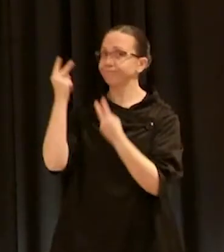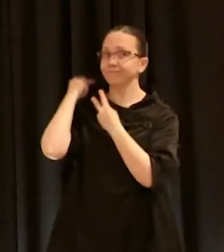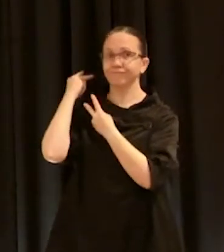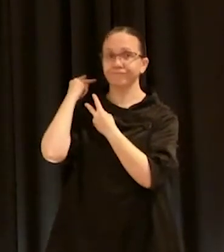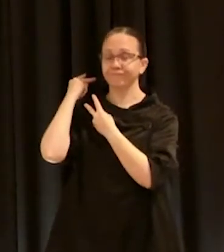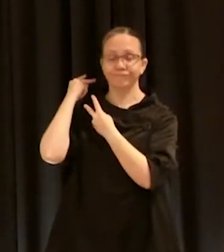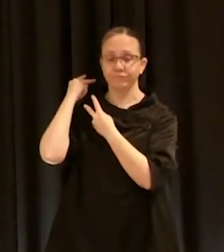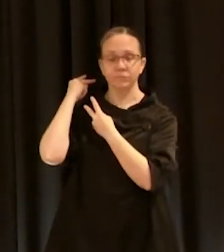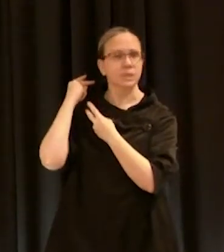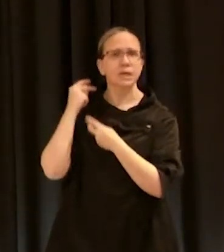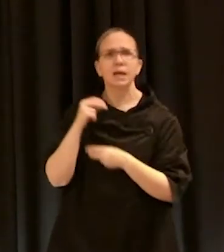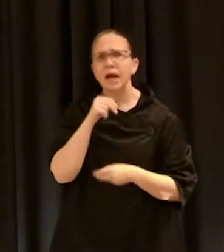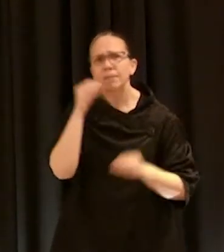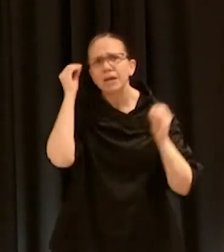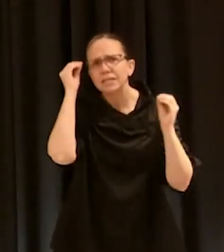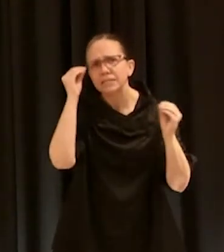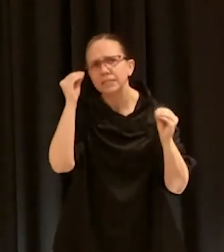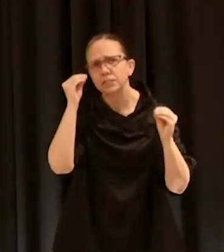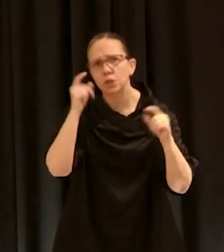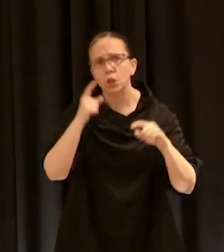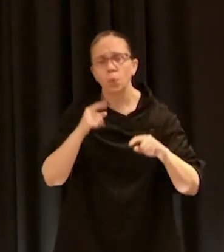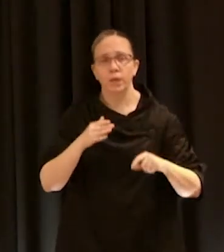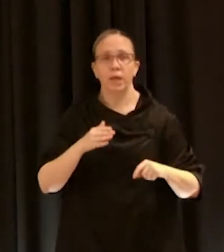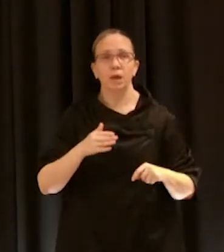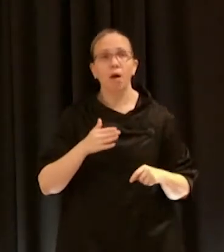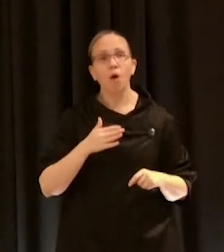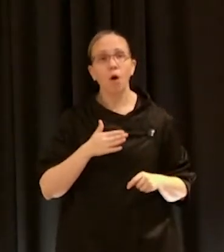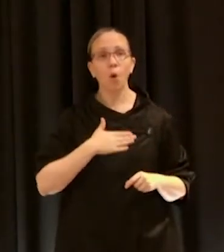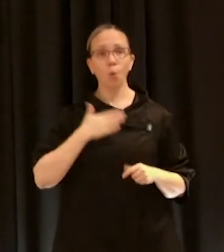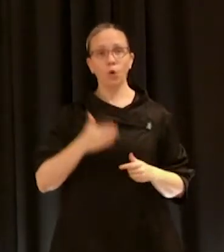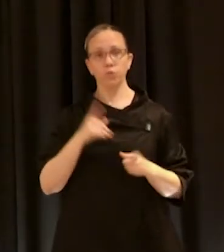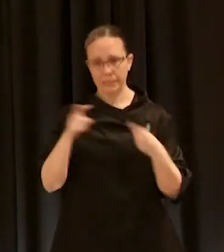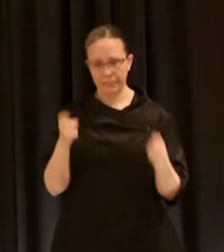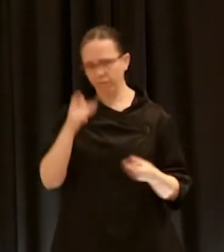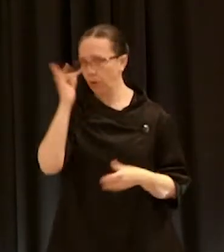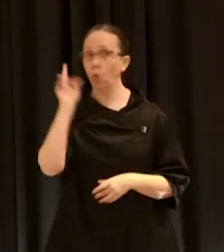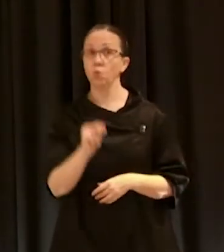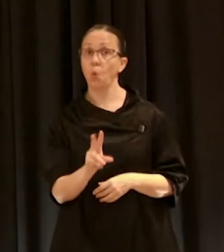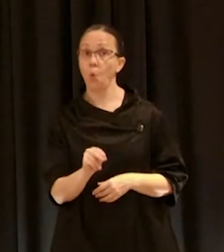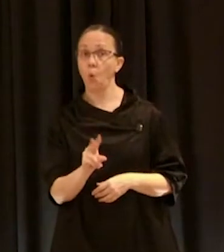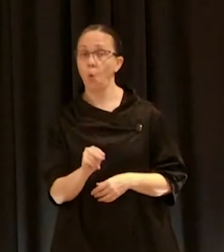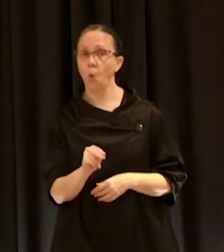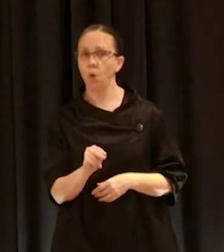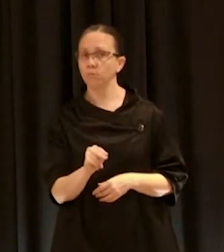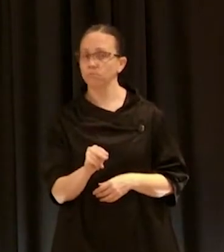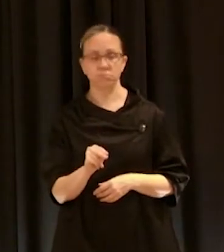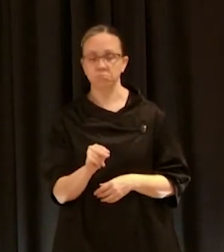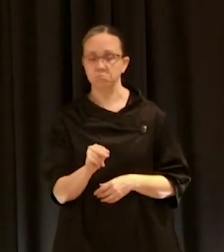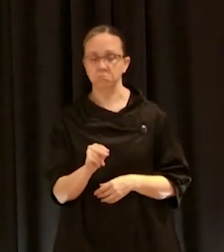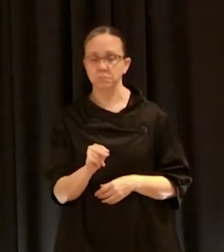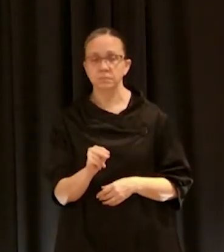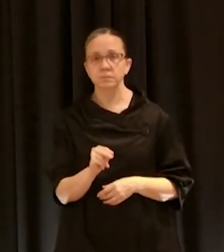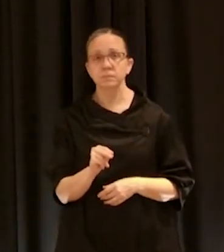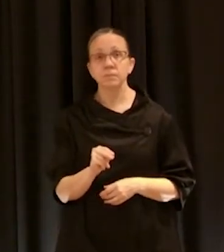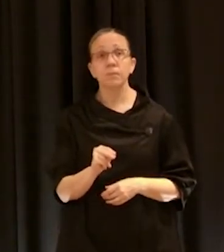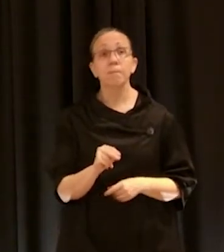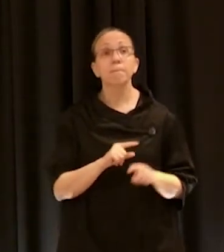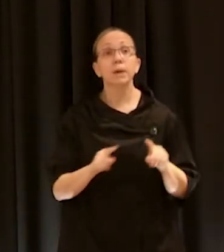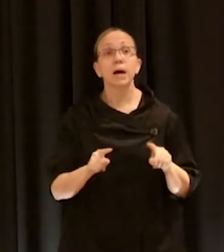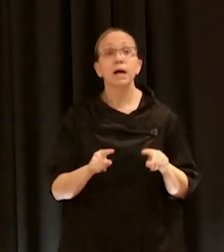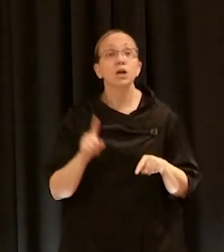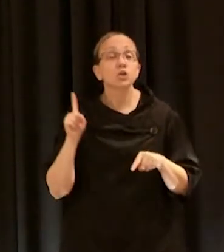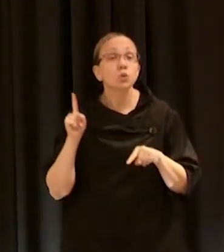that. I'm not teaching that we can willfully sin and then just forget about it. I'm not remotely teaching that. But